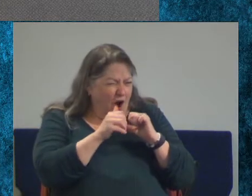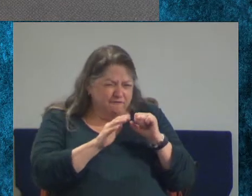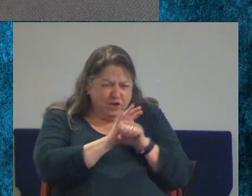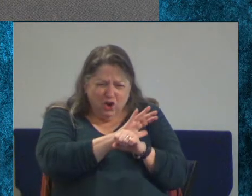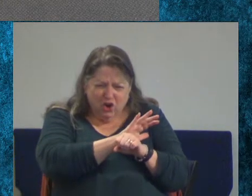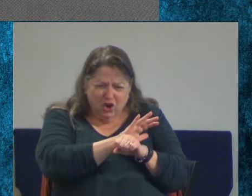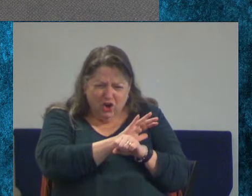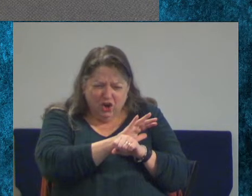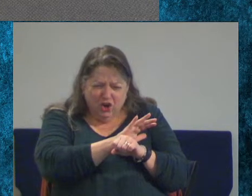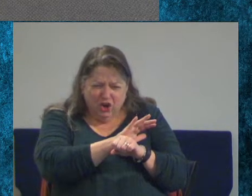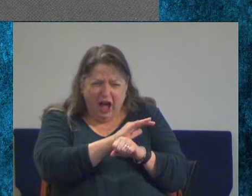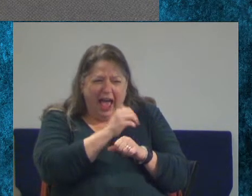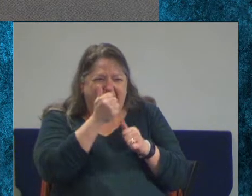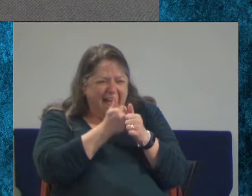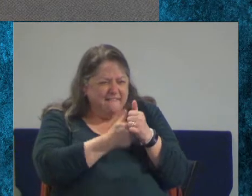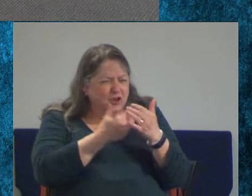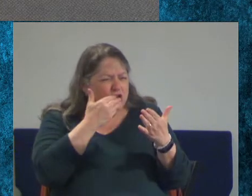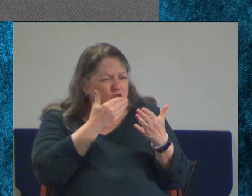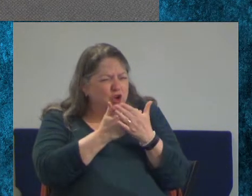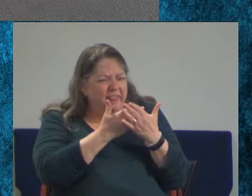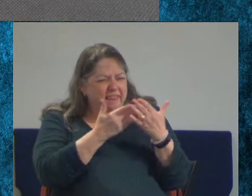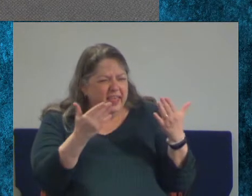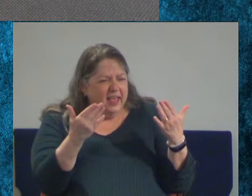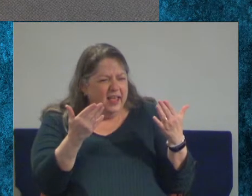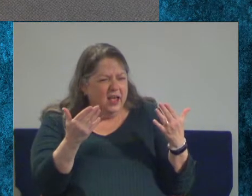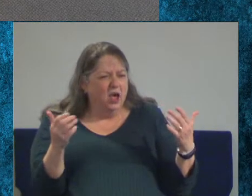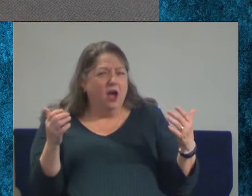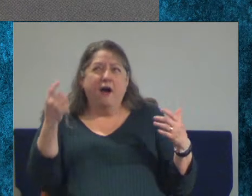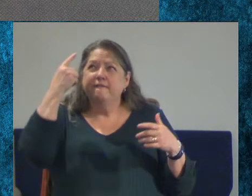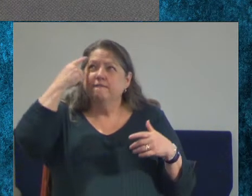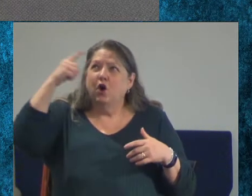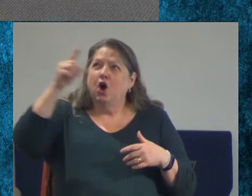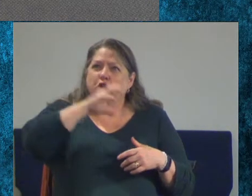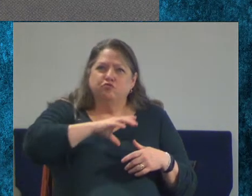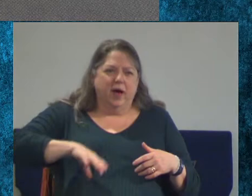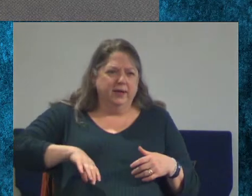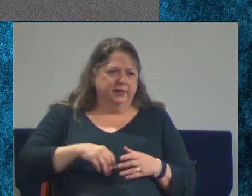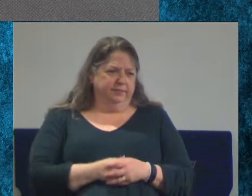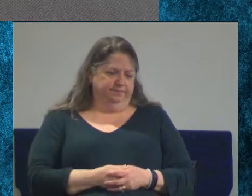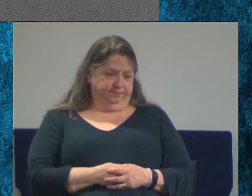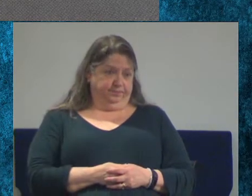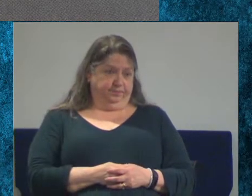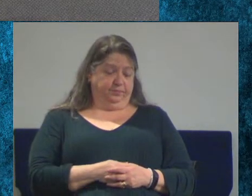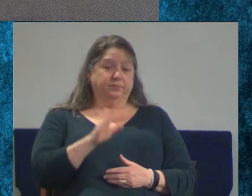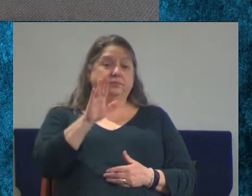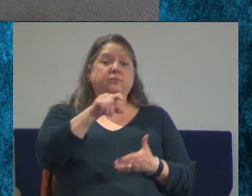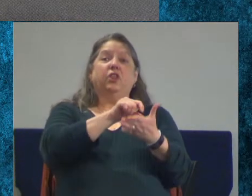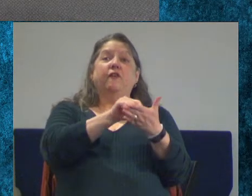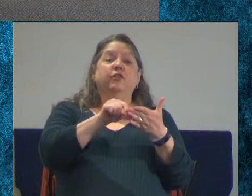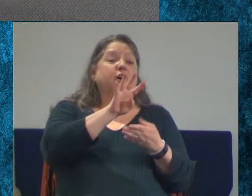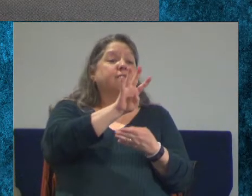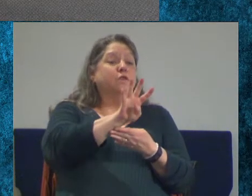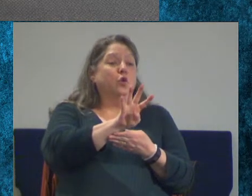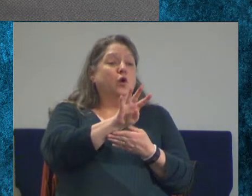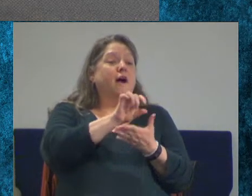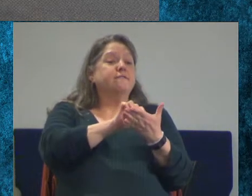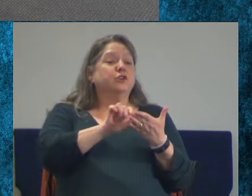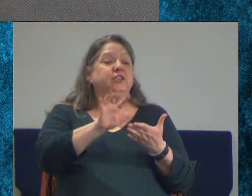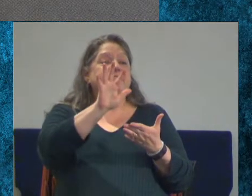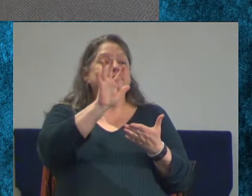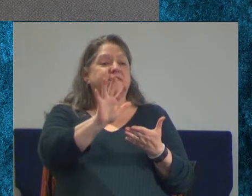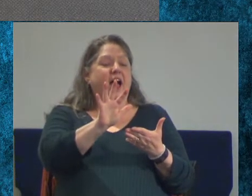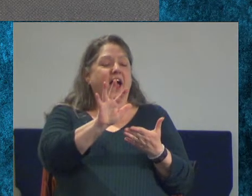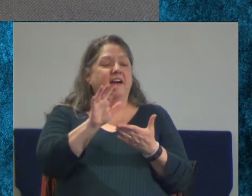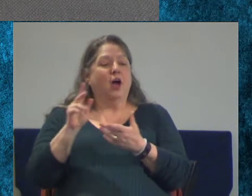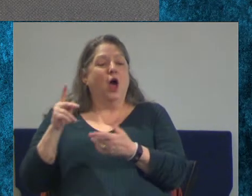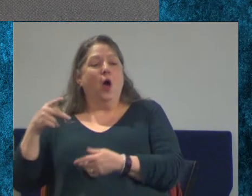is in us for the sake of Christ. And so in verses 4 and 5, Paul inches his way to the